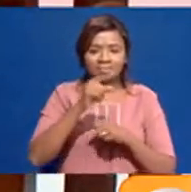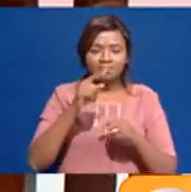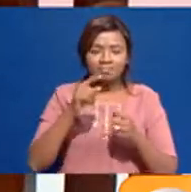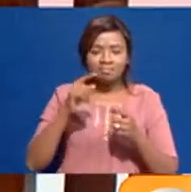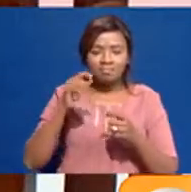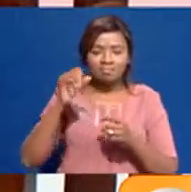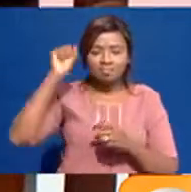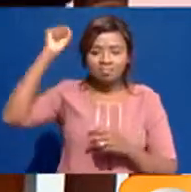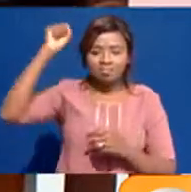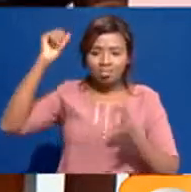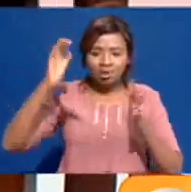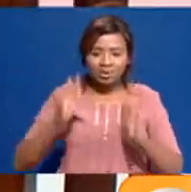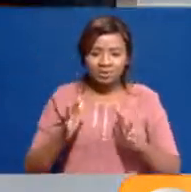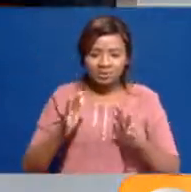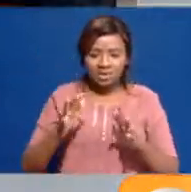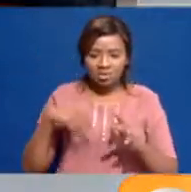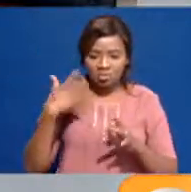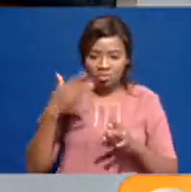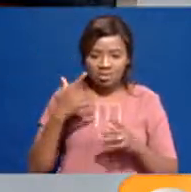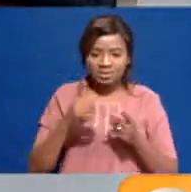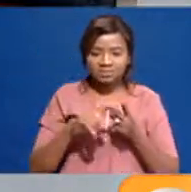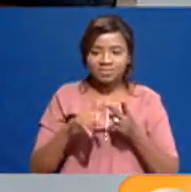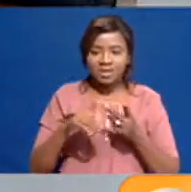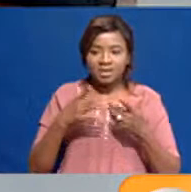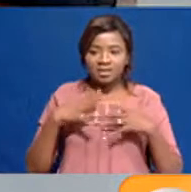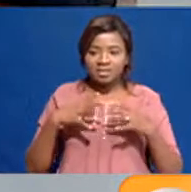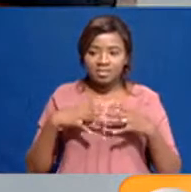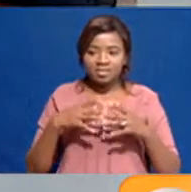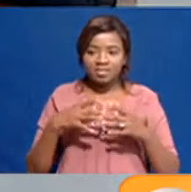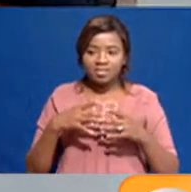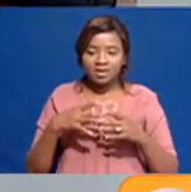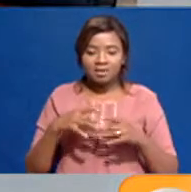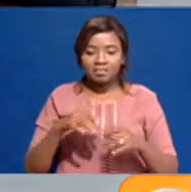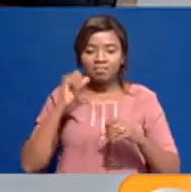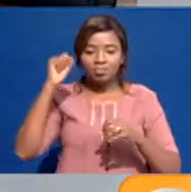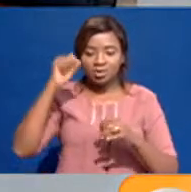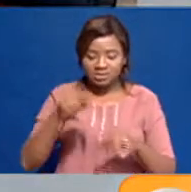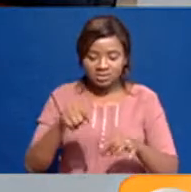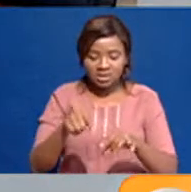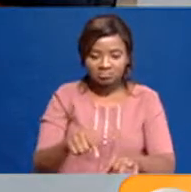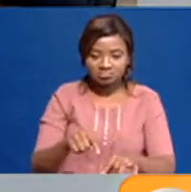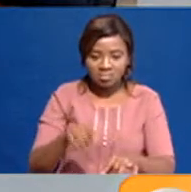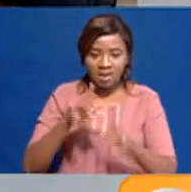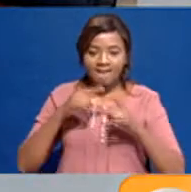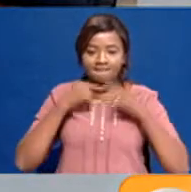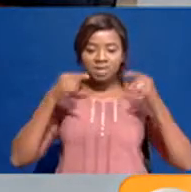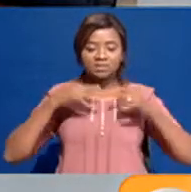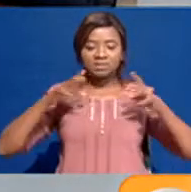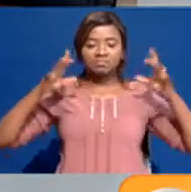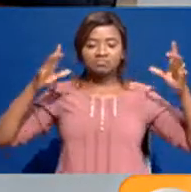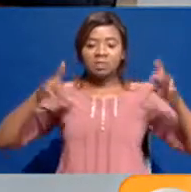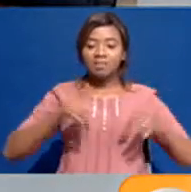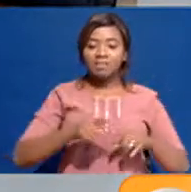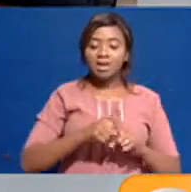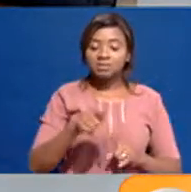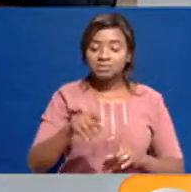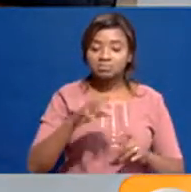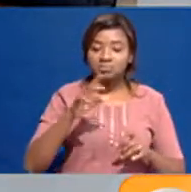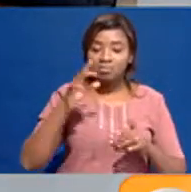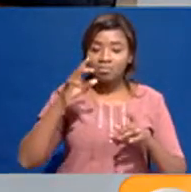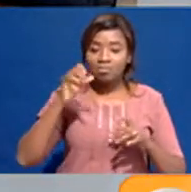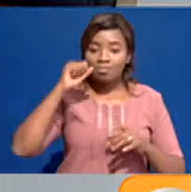there, there is the people in pink here, then there's a politician here who is talking, and that's the